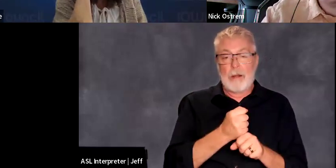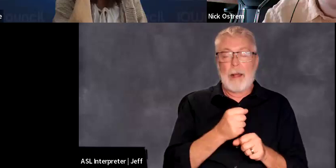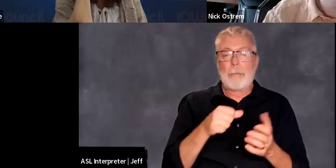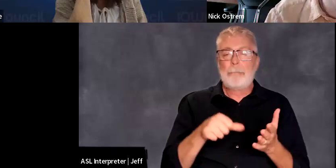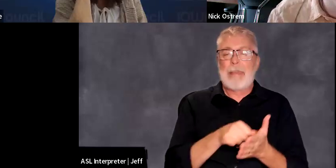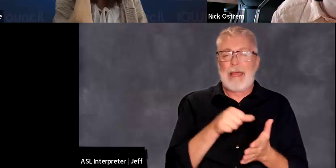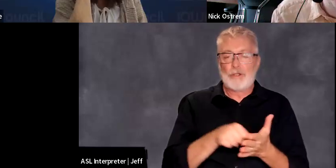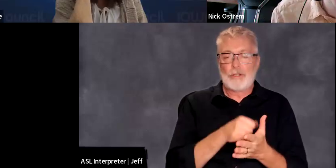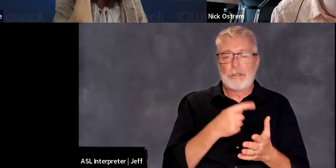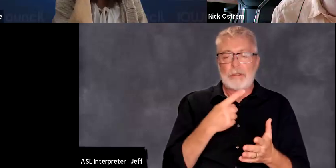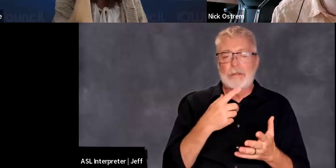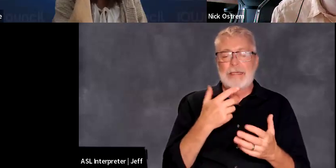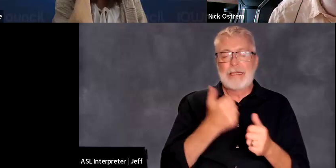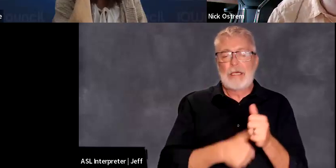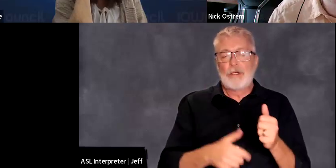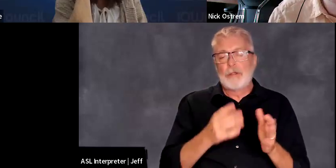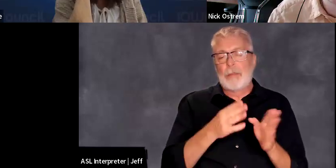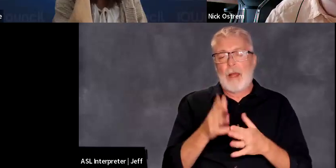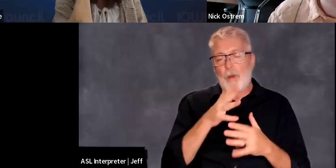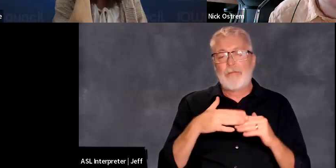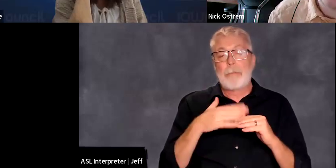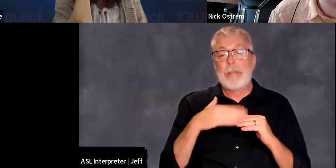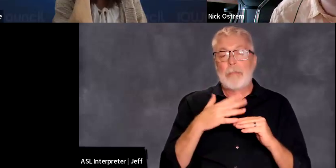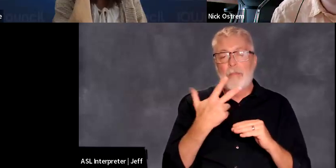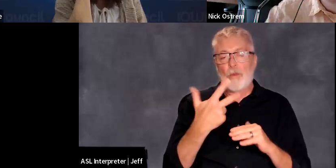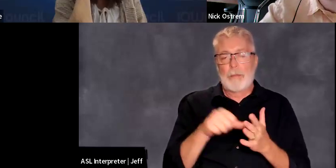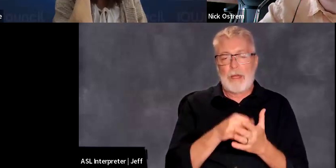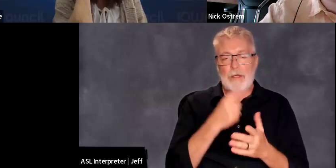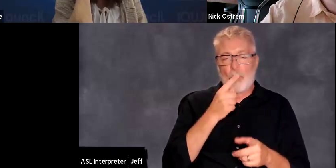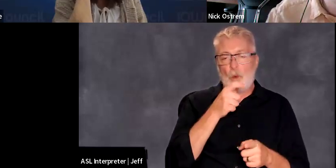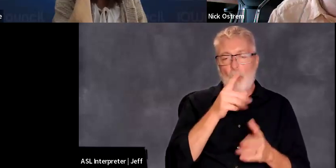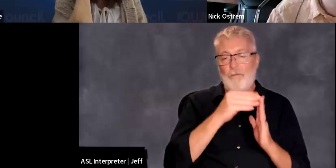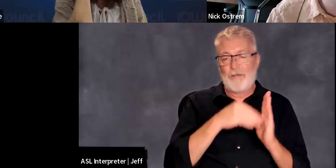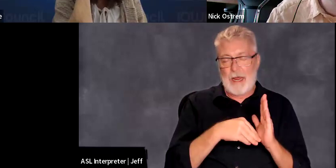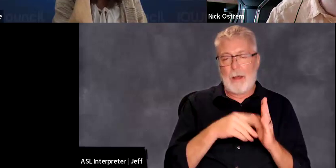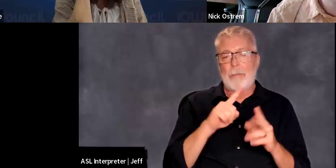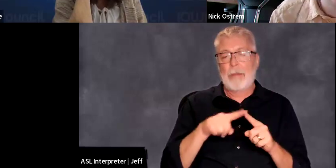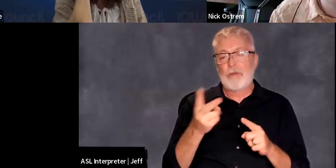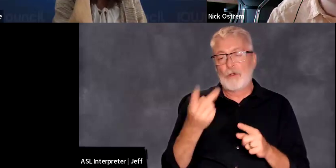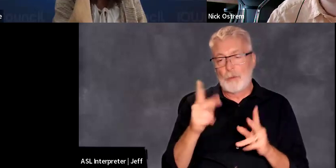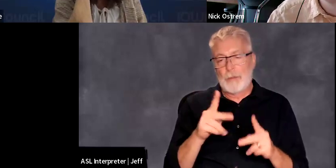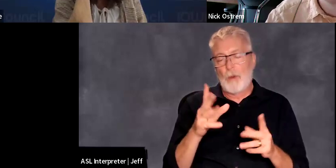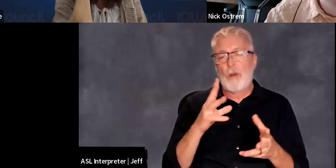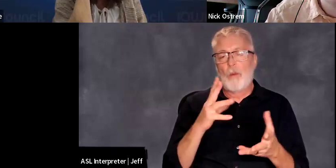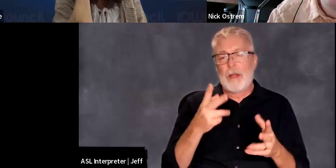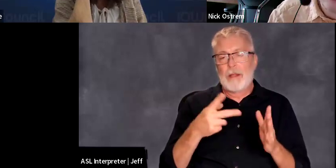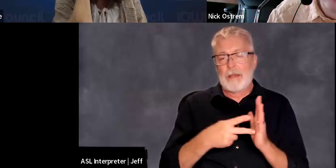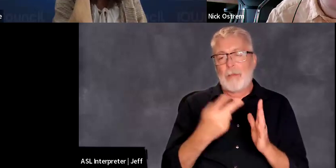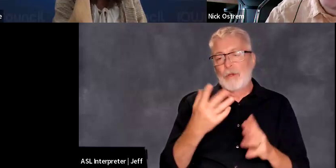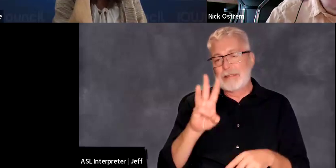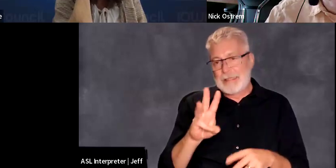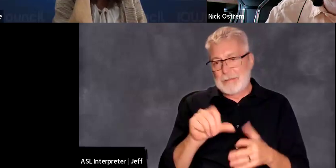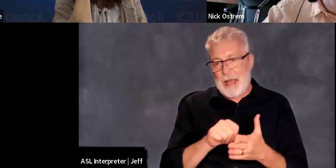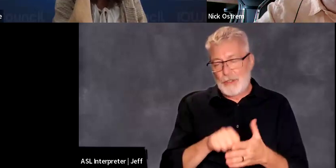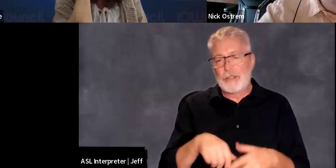plan. Every plan is going to have at least 3 pages for the person filling it out. But if you have 2 people, it'll have 6 pages. If you have